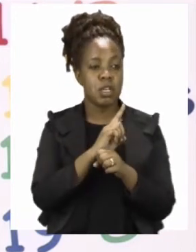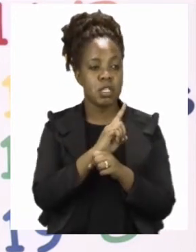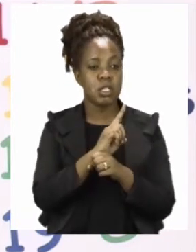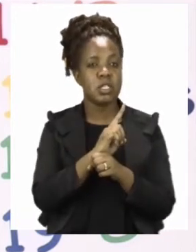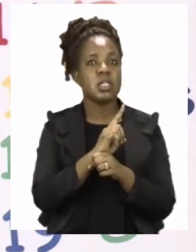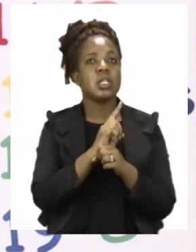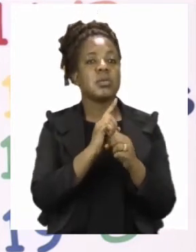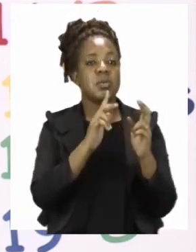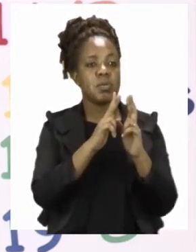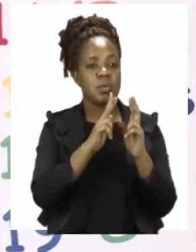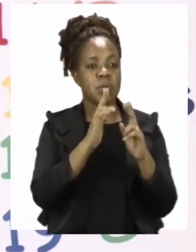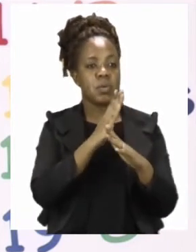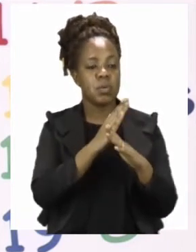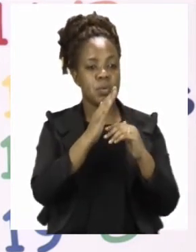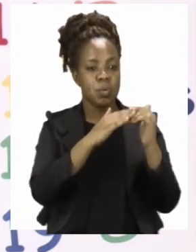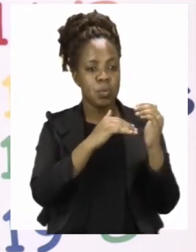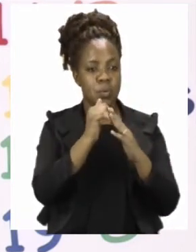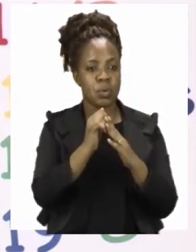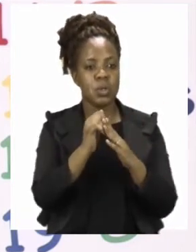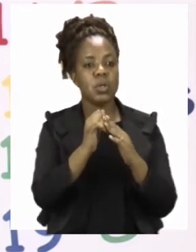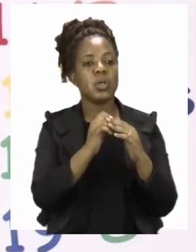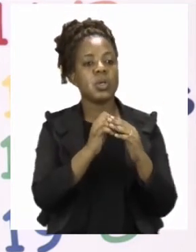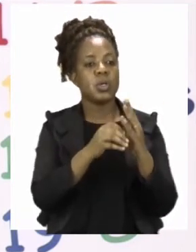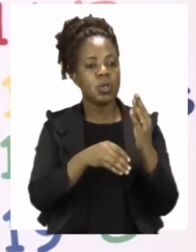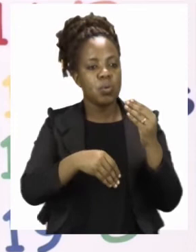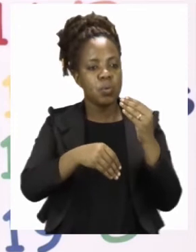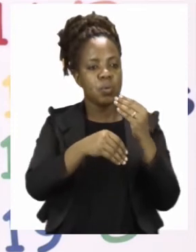understand what is happening. So let's take a look at the board.